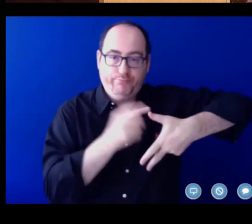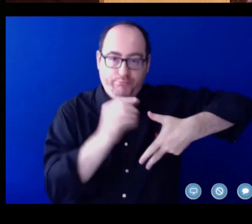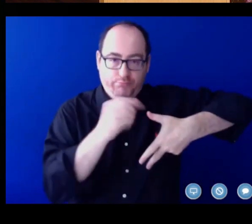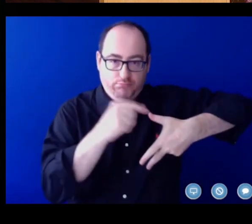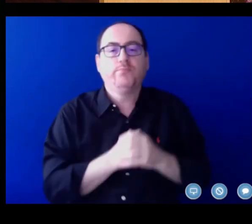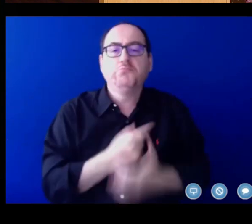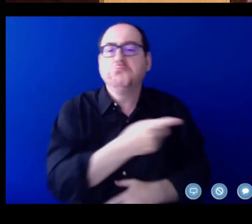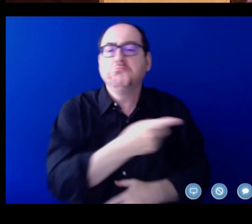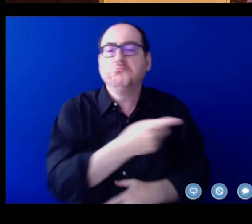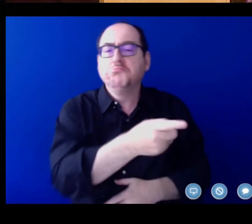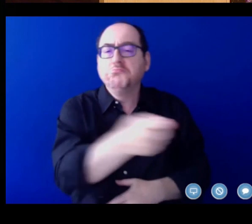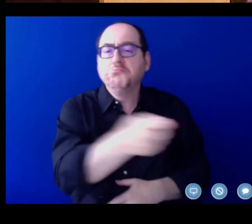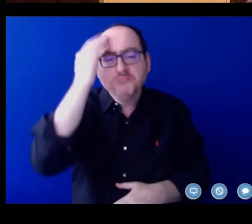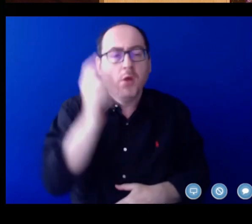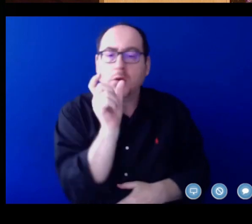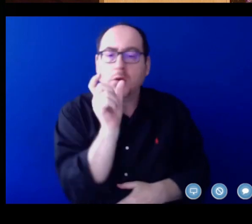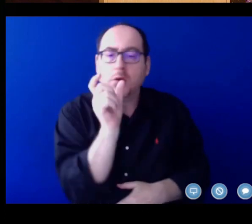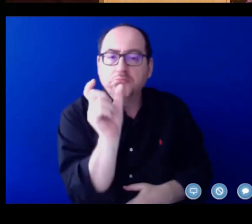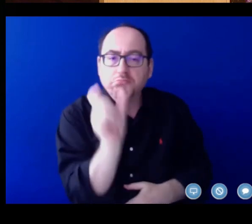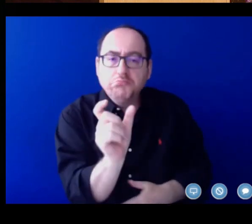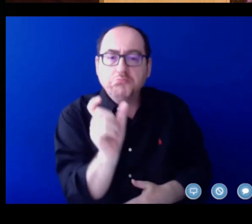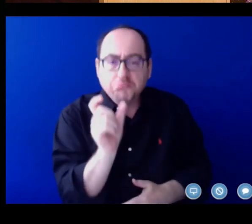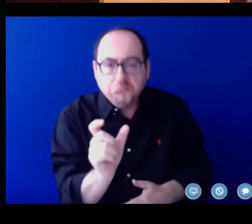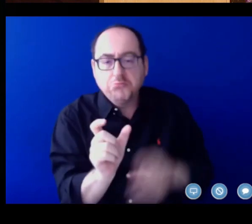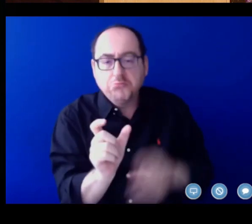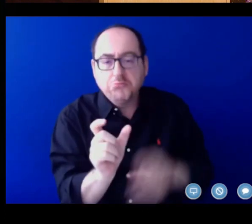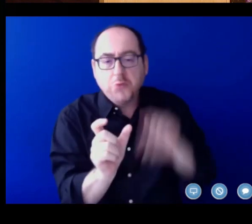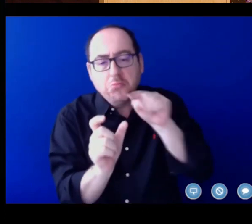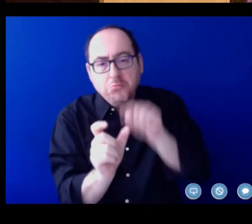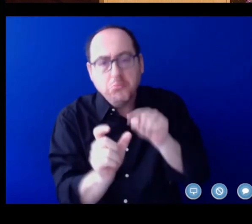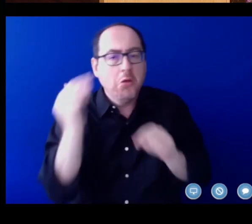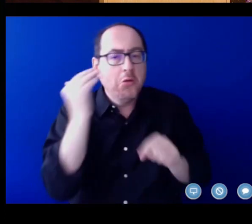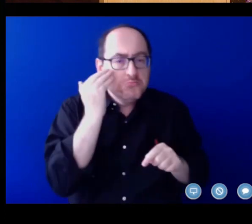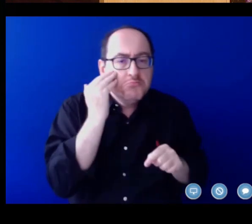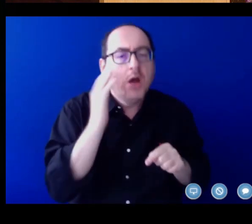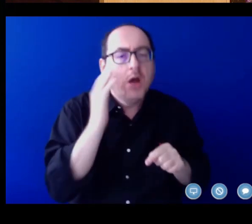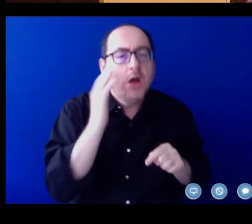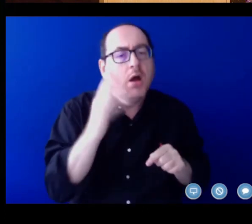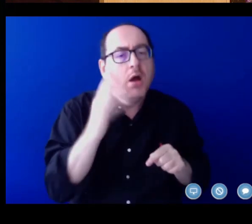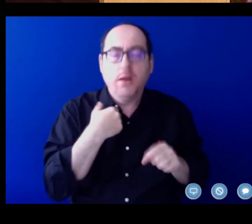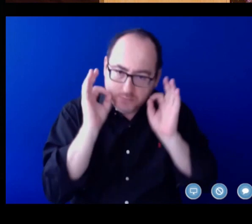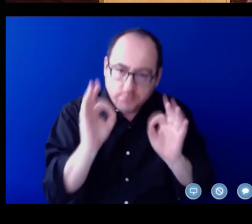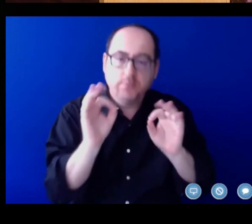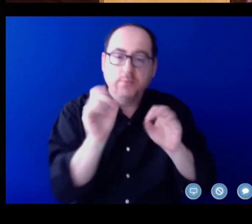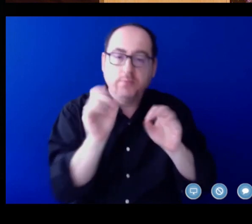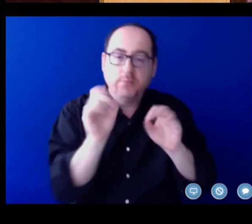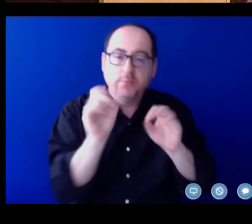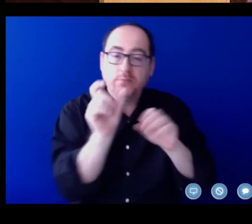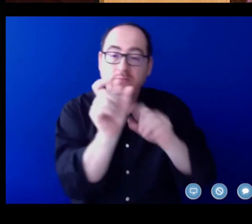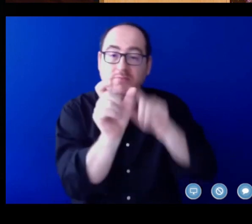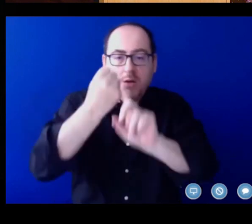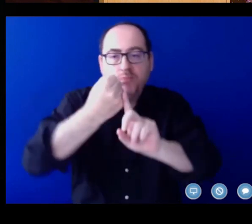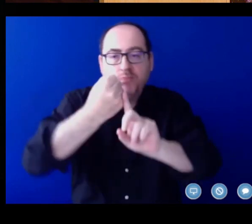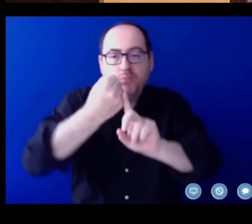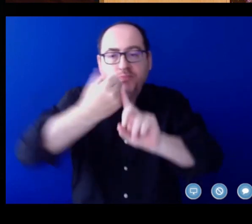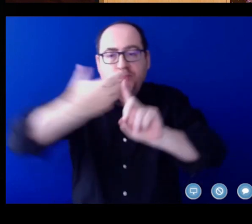definitions. So a refugee is a person who, owing to a well-founded fear of being persecuted for reasons of race, religion,